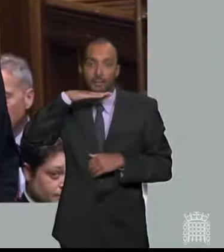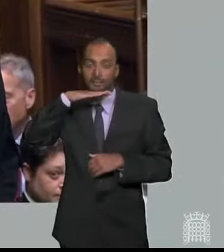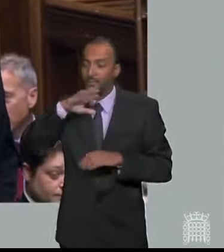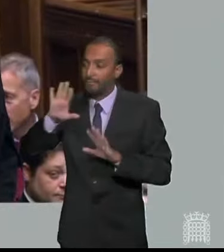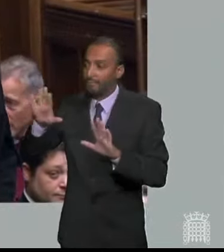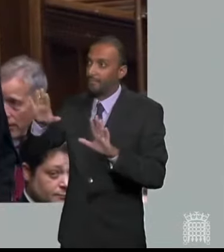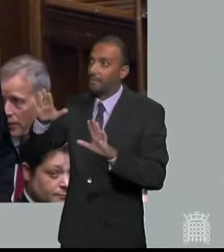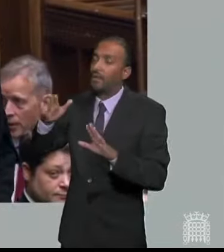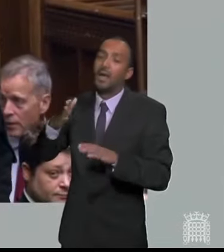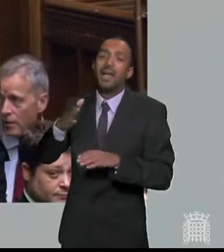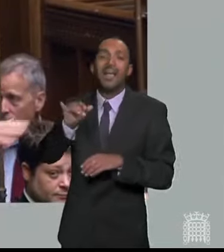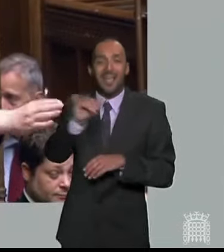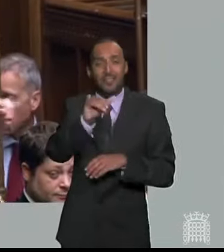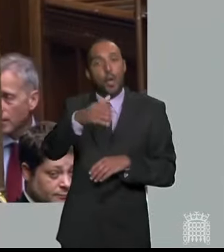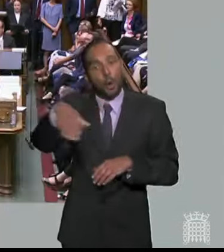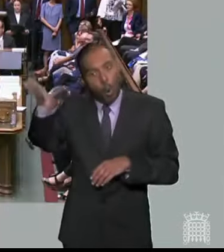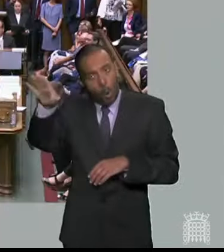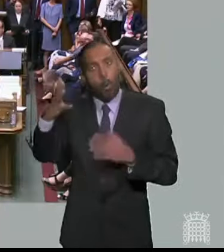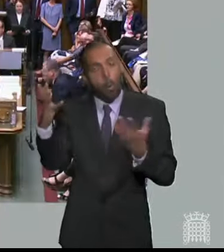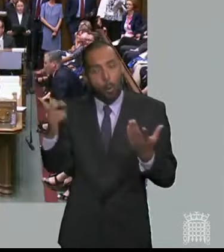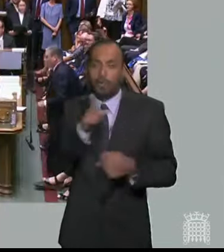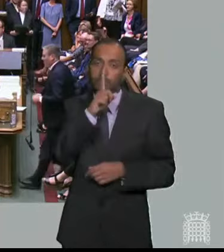either go now or you're quiet for the rest of us.